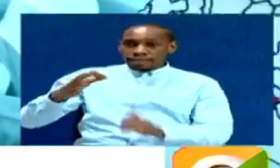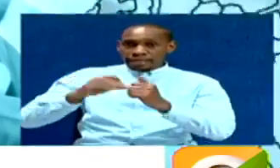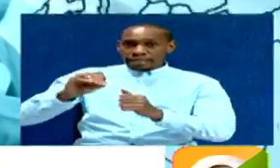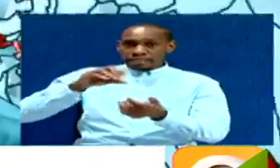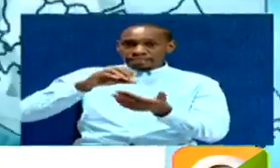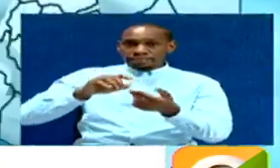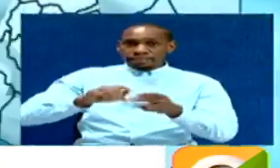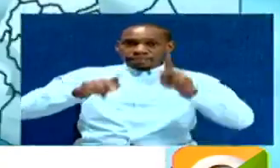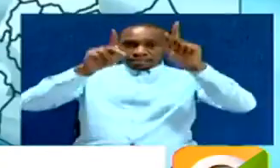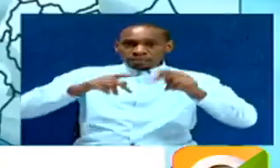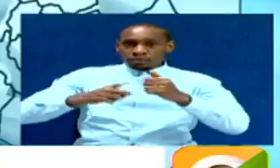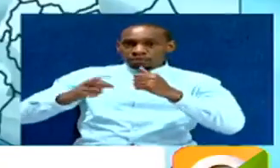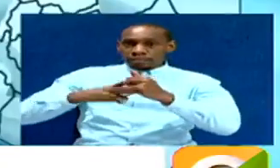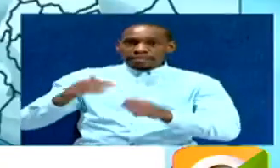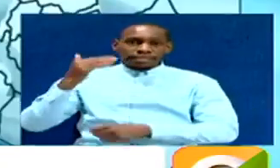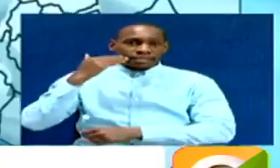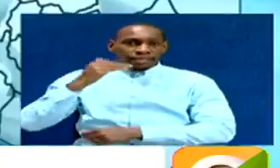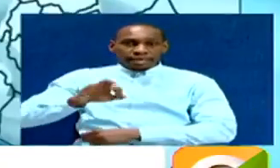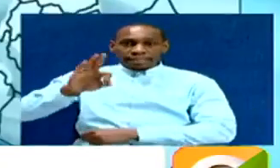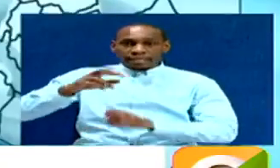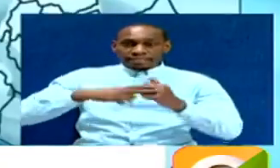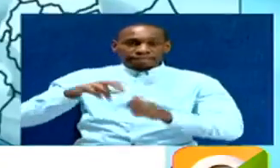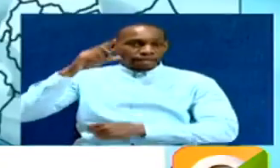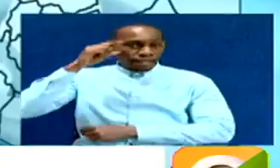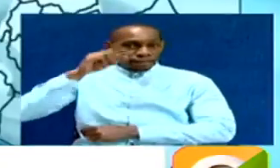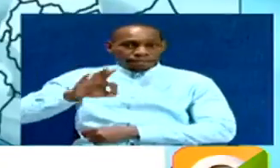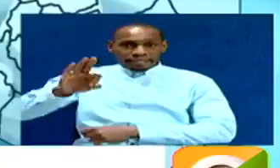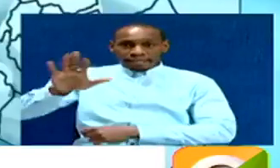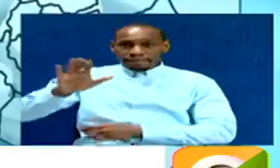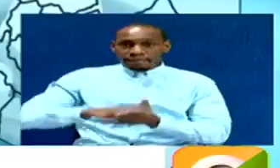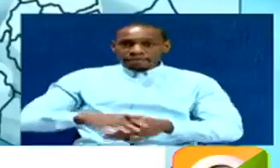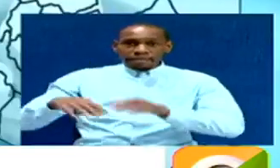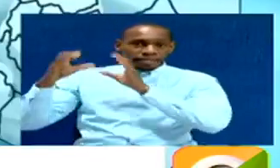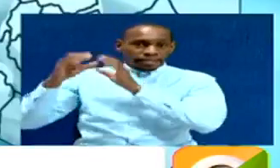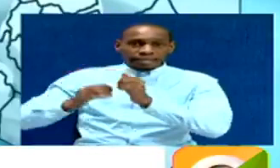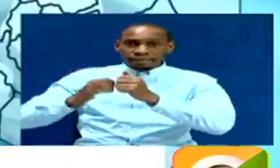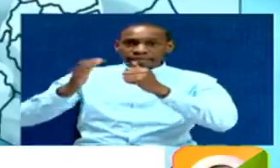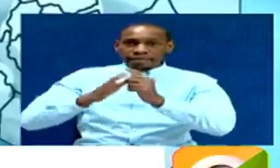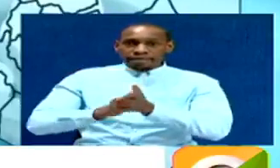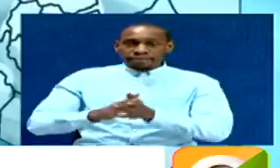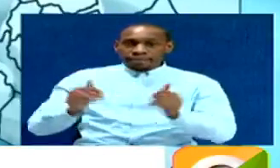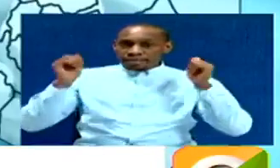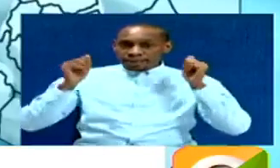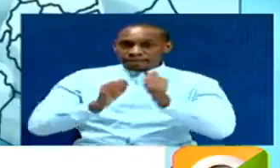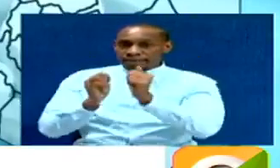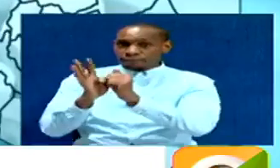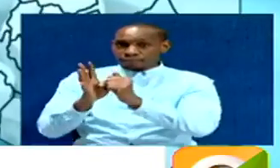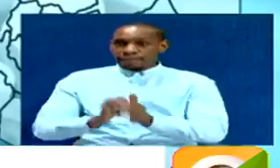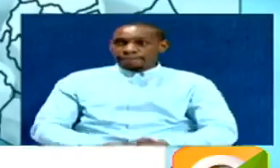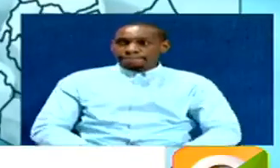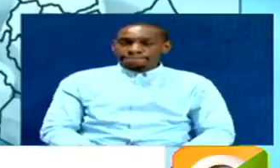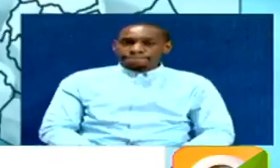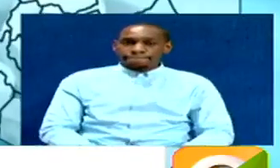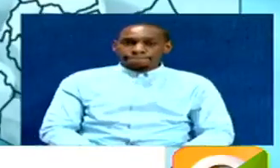cases, Kisumu 67, Siaya 37, Mombasa 35, Kilifi 19, and Nyamira 14.